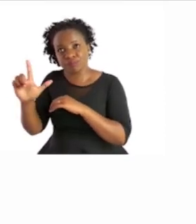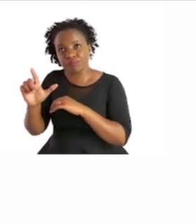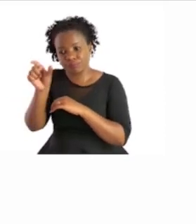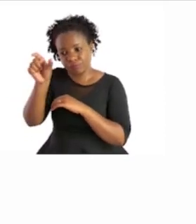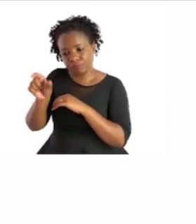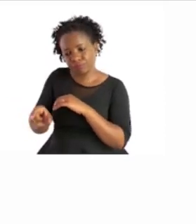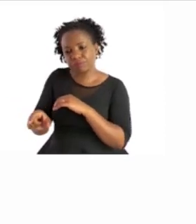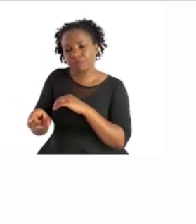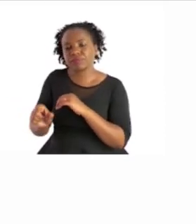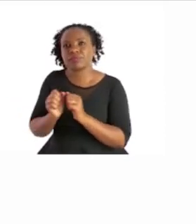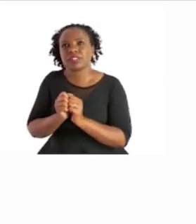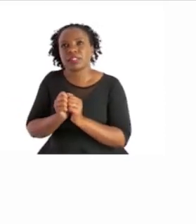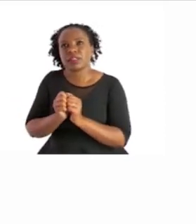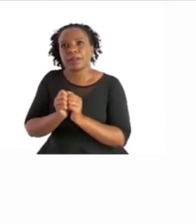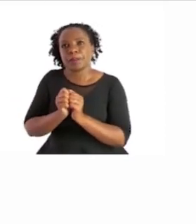That